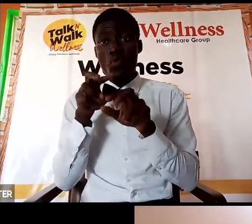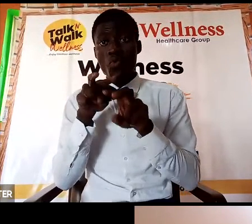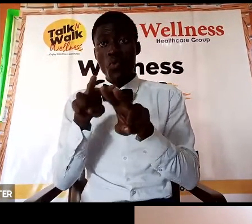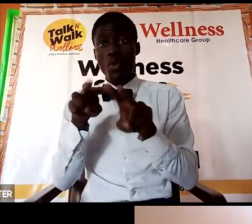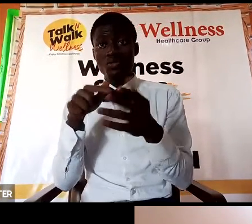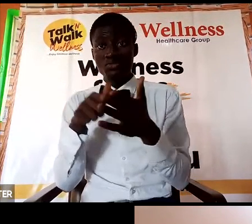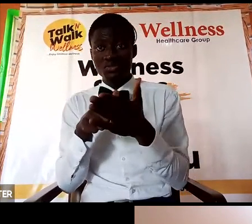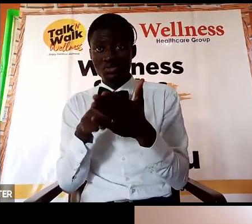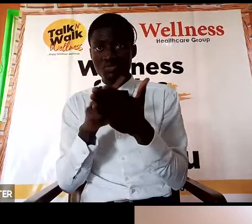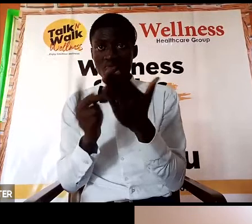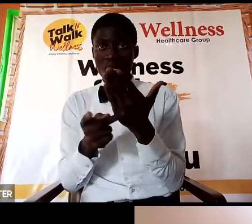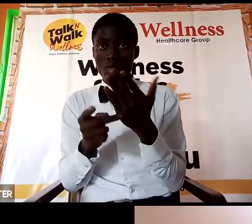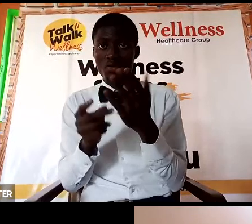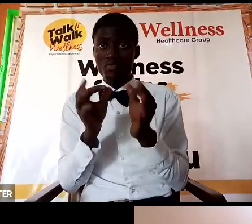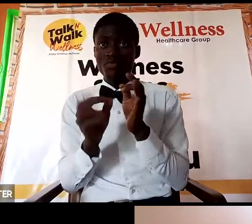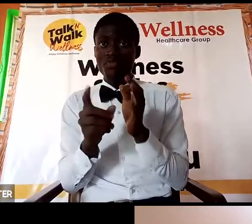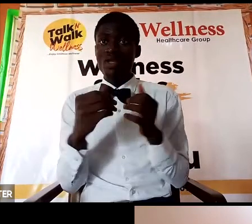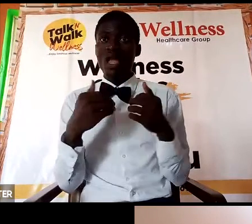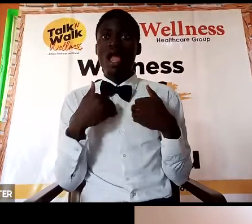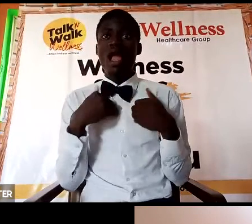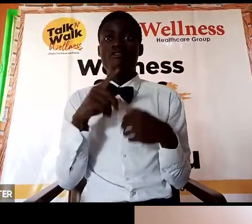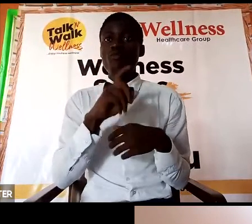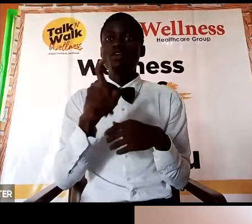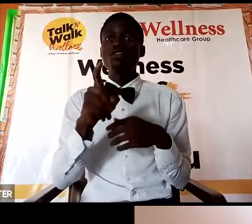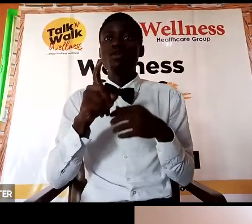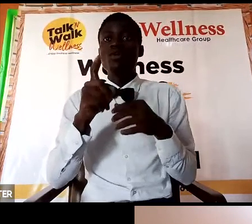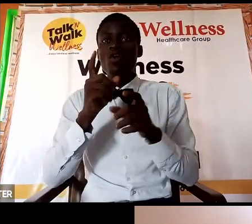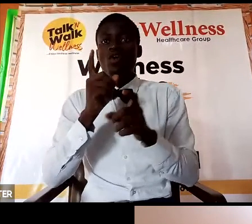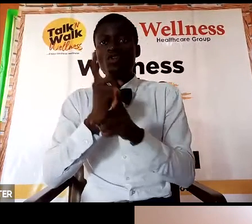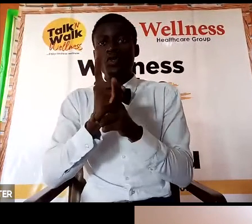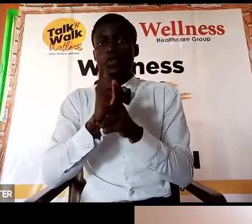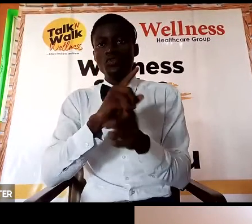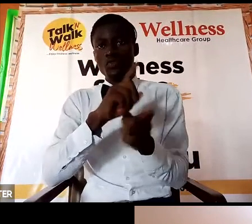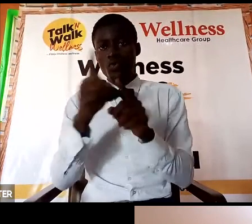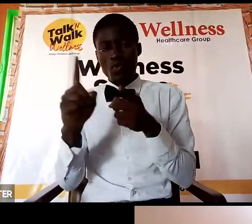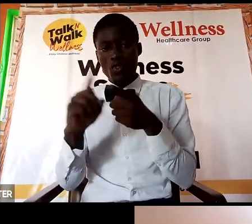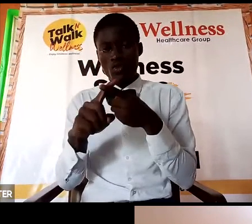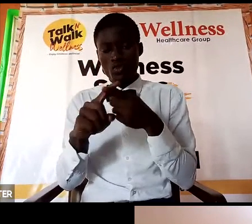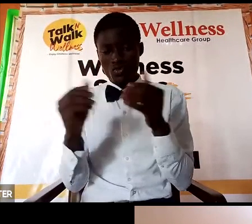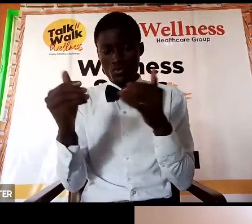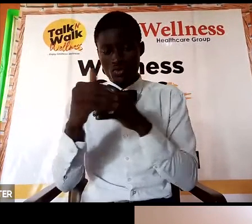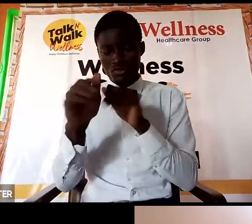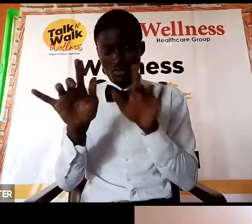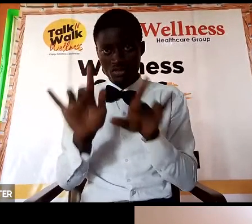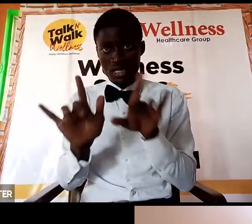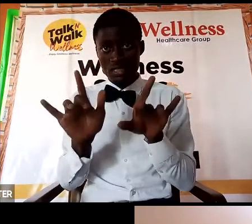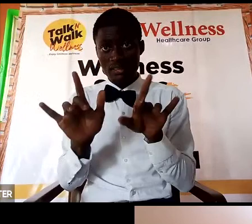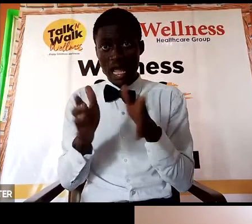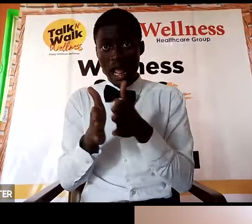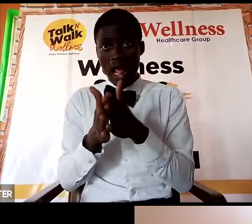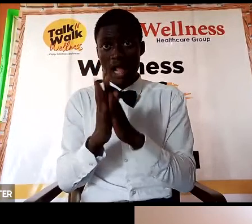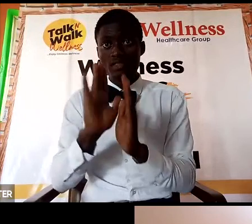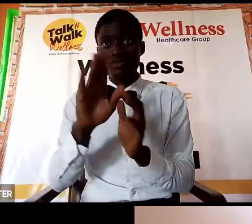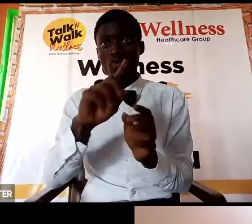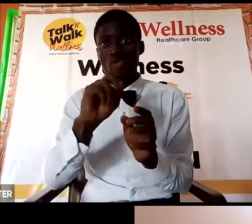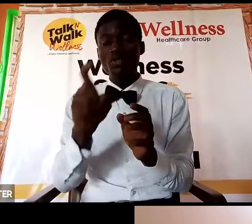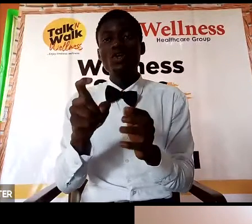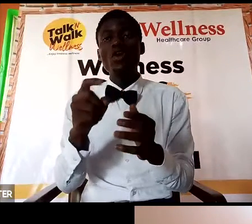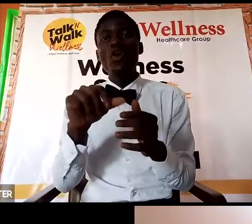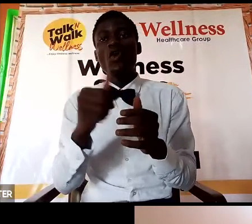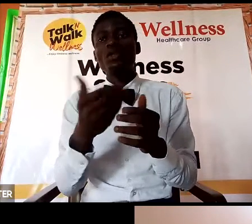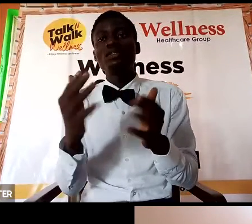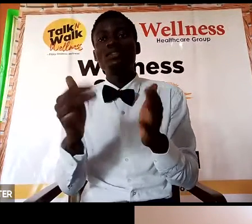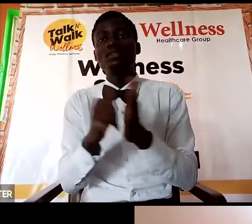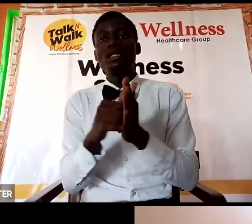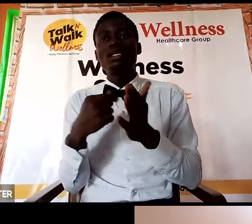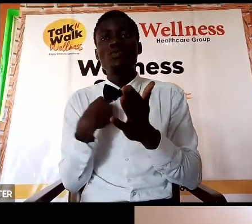go to the chat box and ask your questions. And some of the things we're also talking about are also being transcribed by